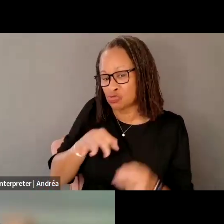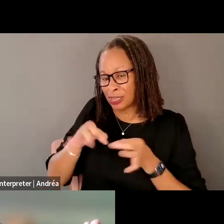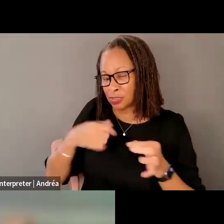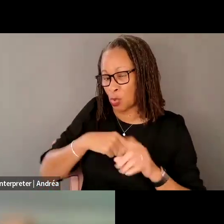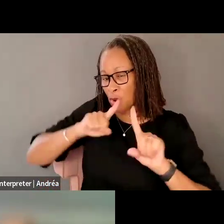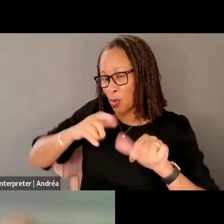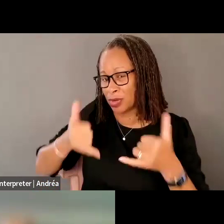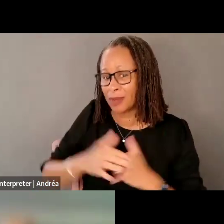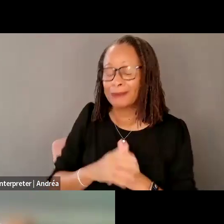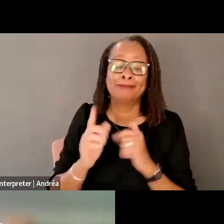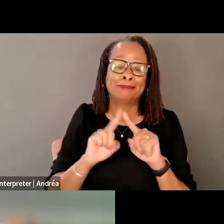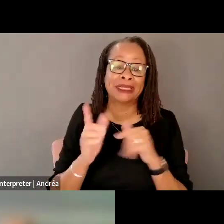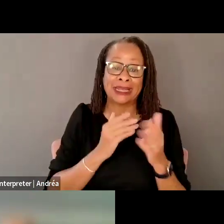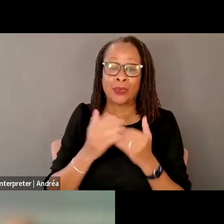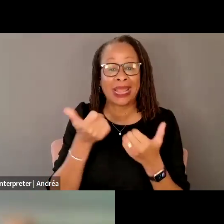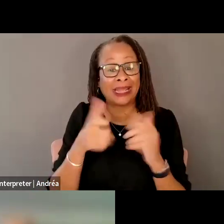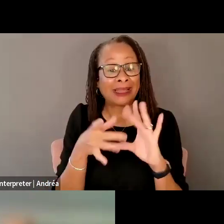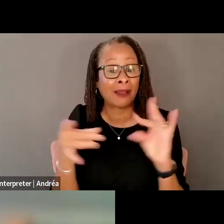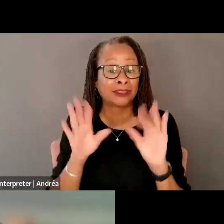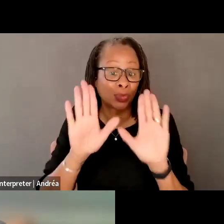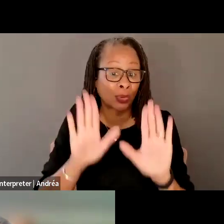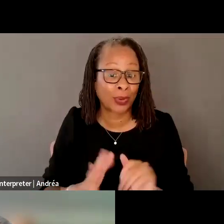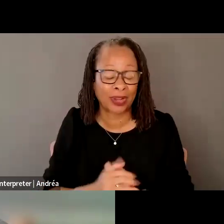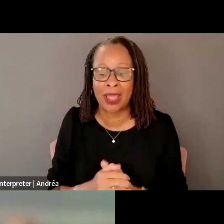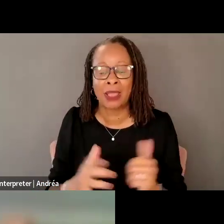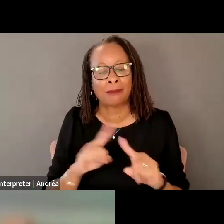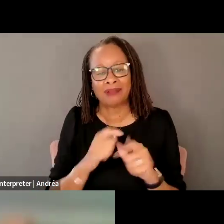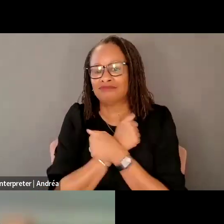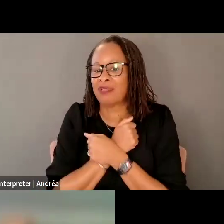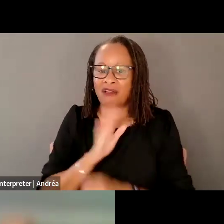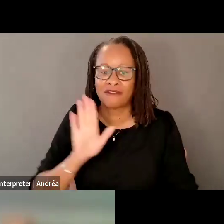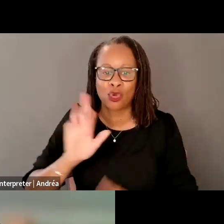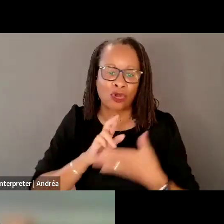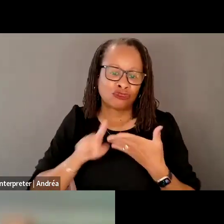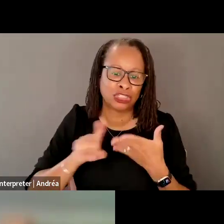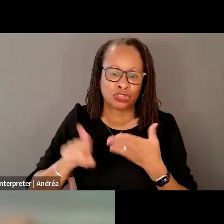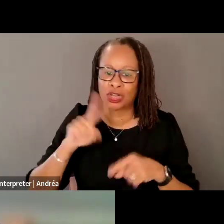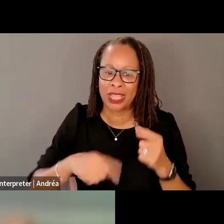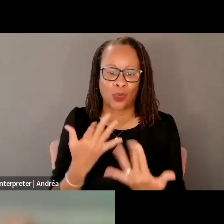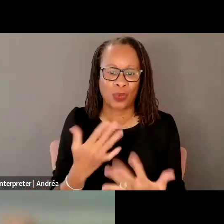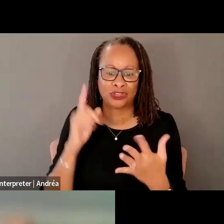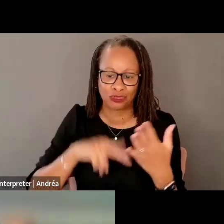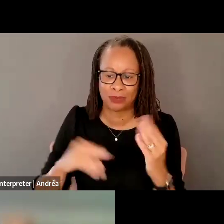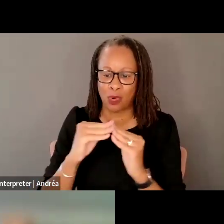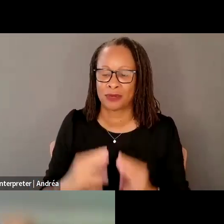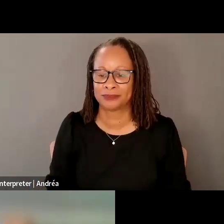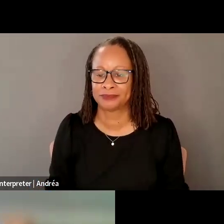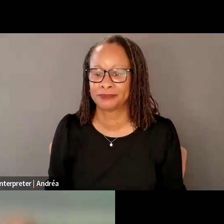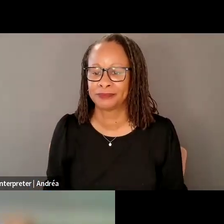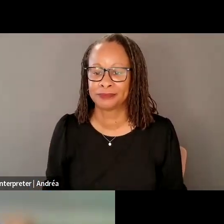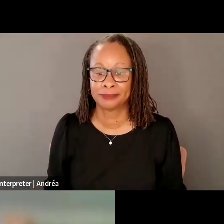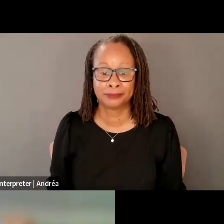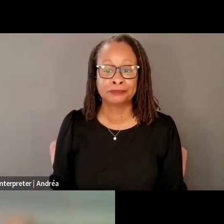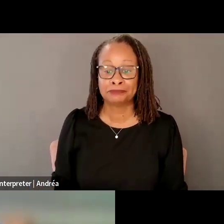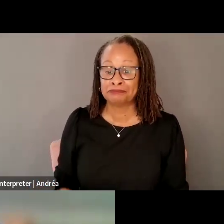going. But anyway, any comments would be great. But I love your research and can't wait to read more of it. Thanks. Yeah, that's really great.